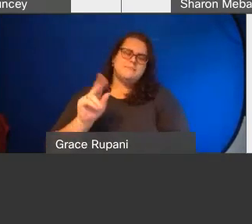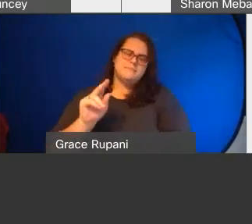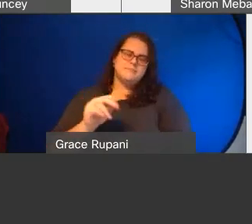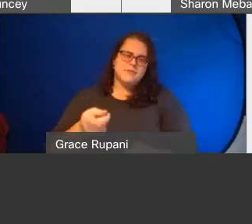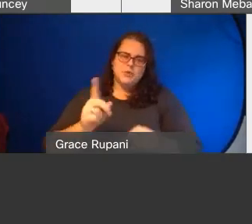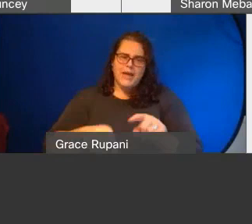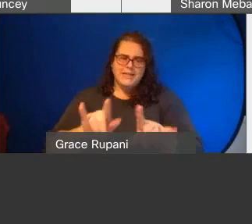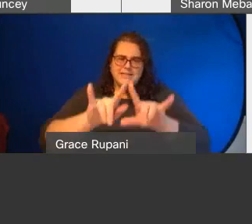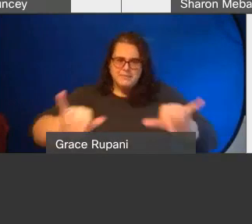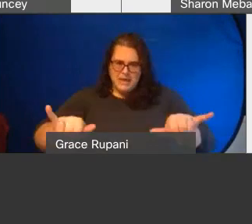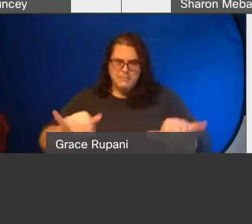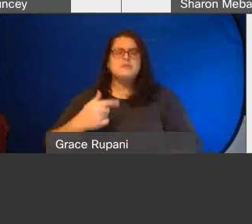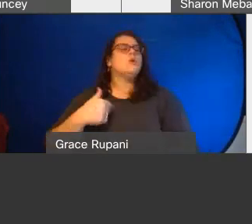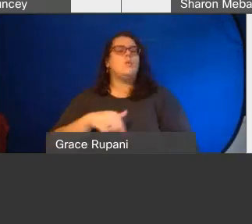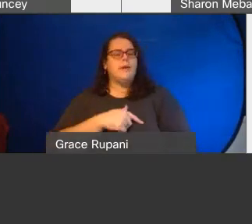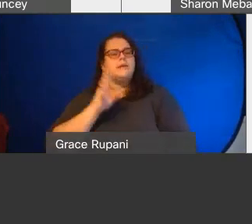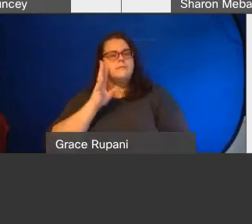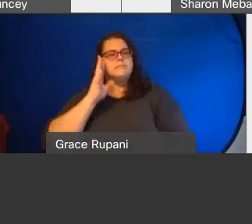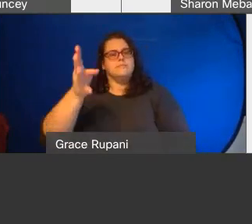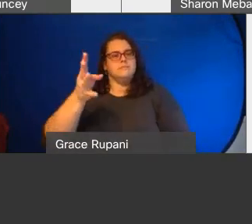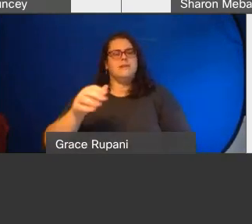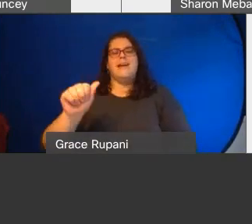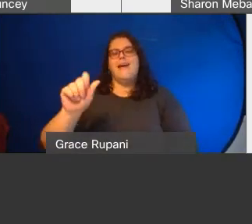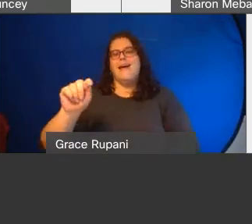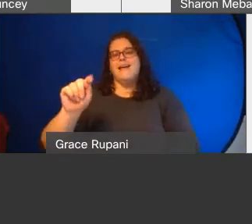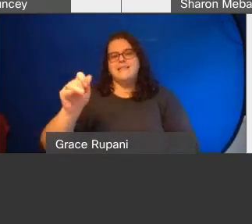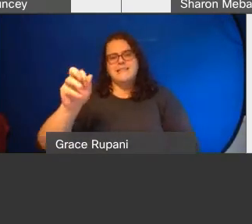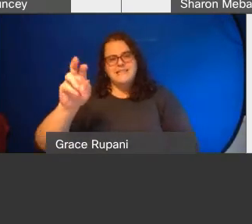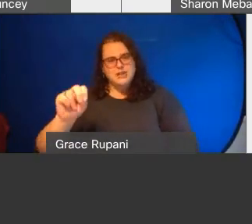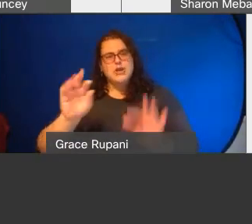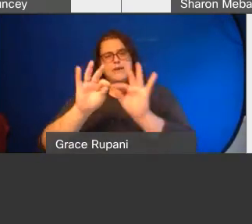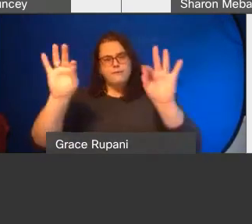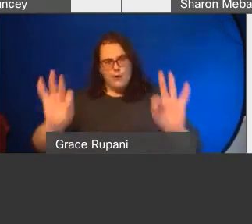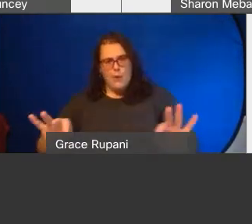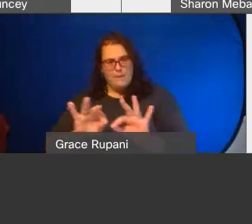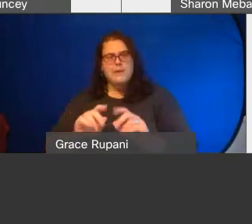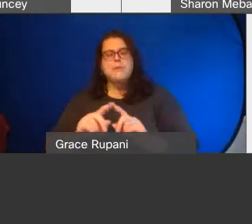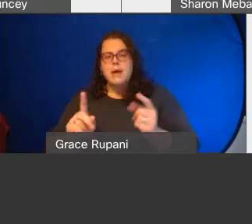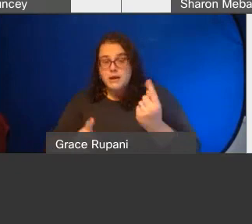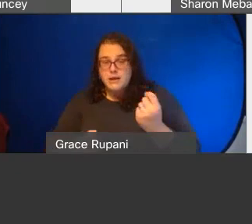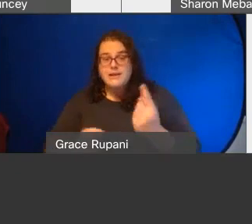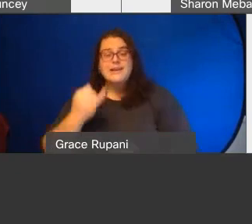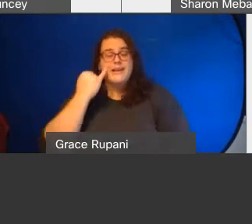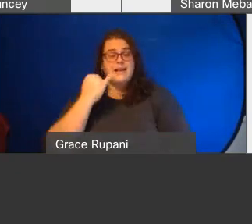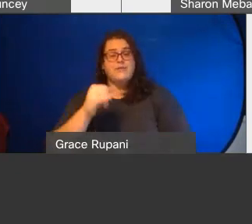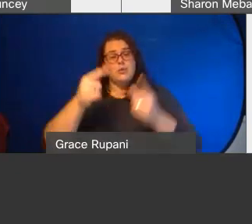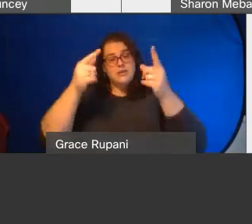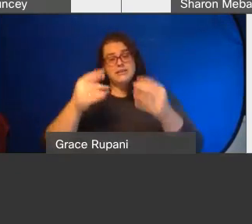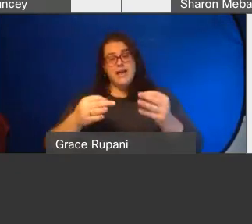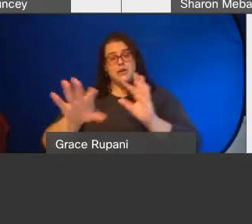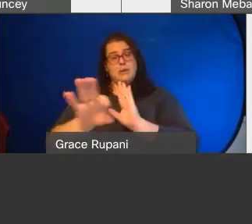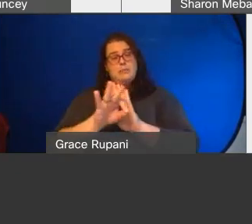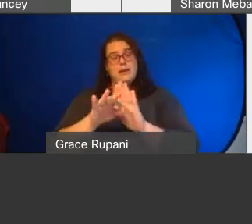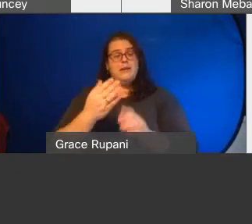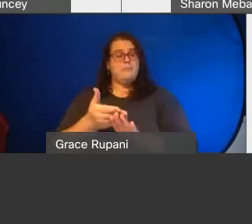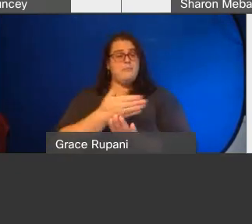as an attestation. But you can, if you choose to, create your own prior to then. Not create, but